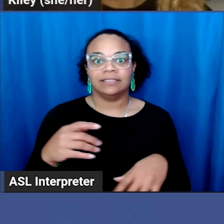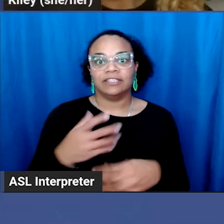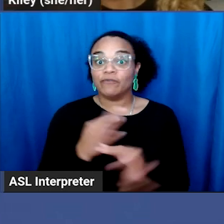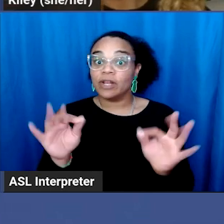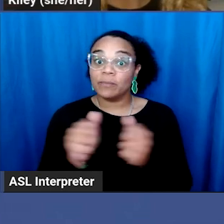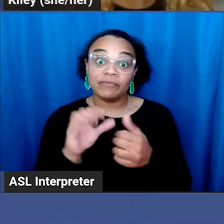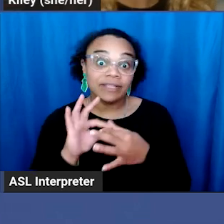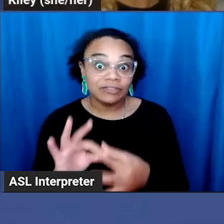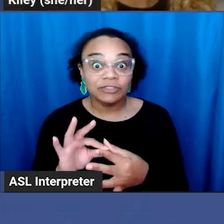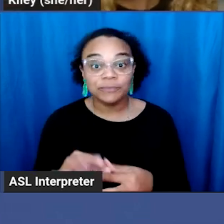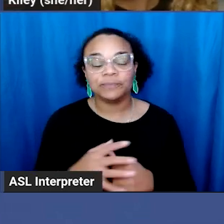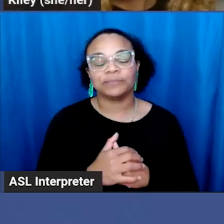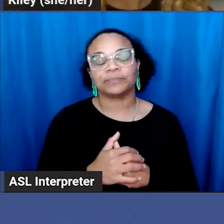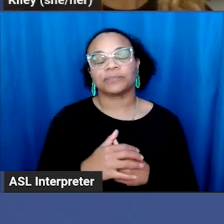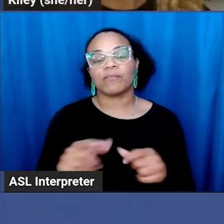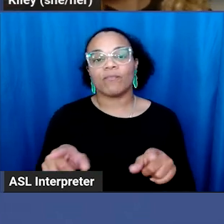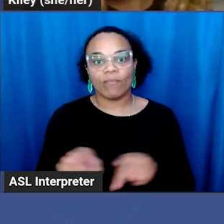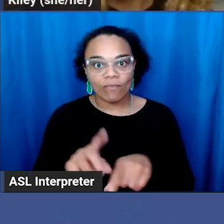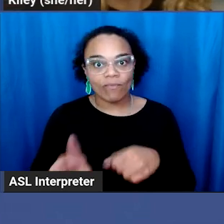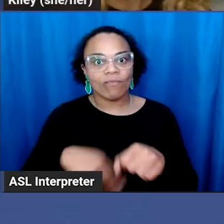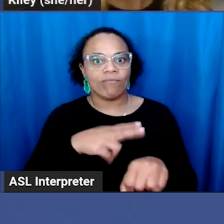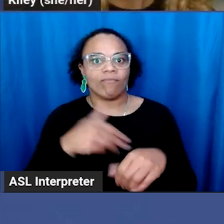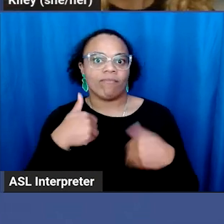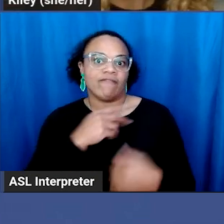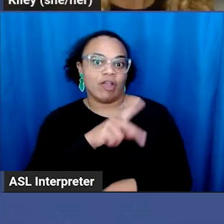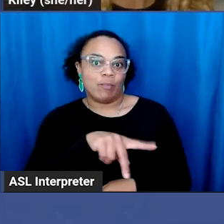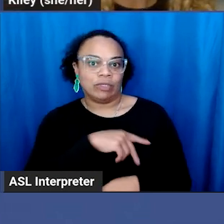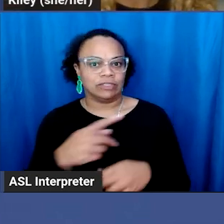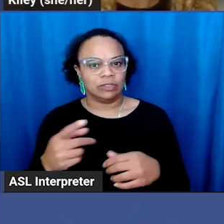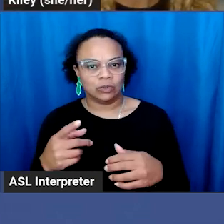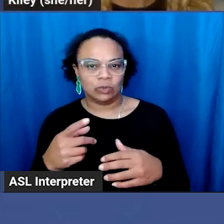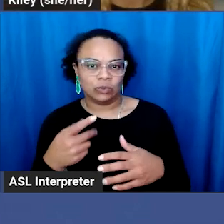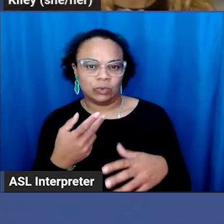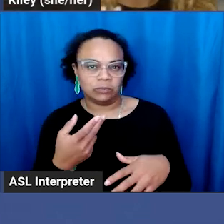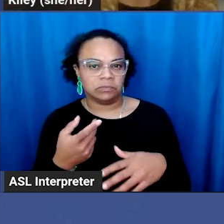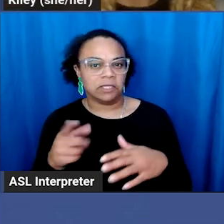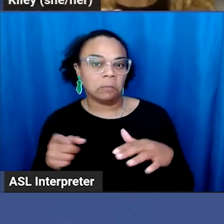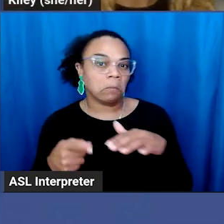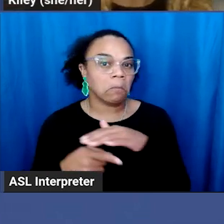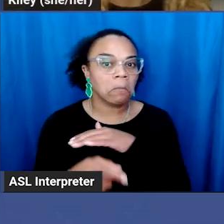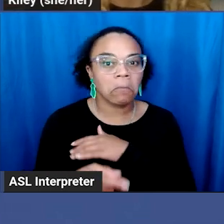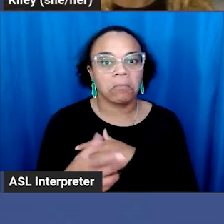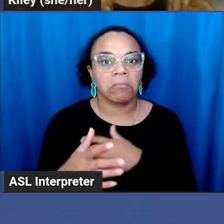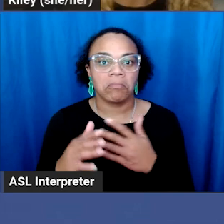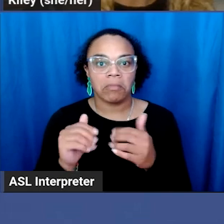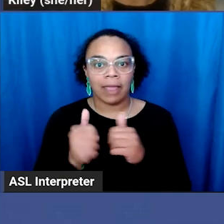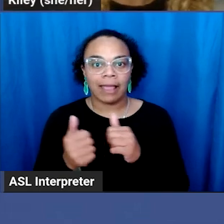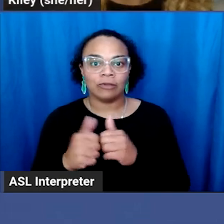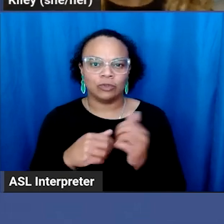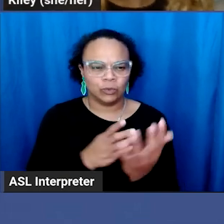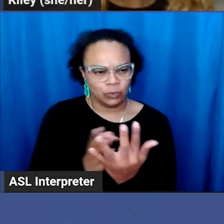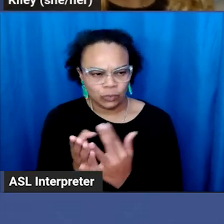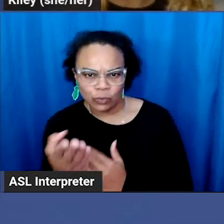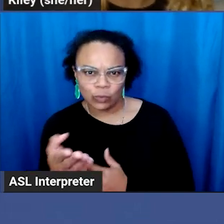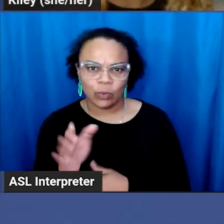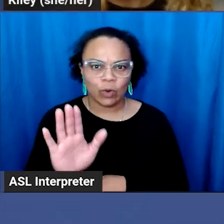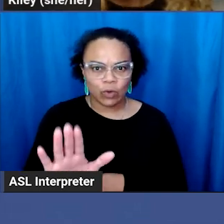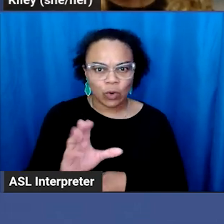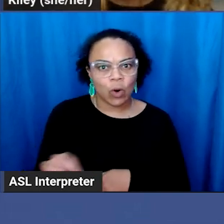And then, of course, there's personal exploration, and navigating your